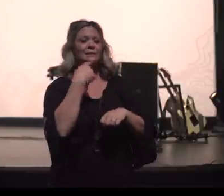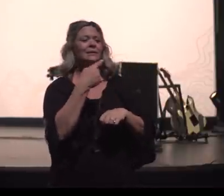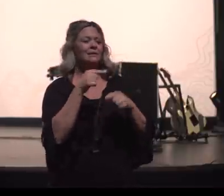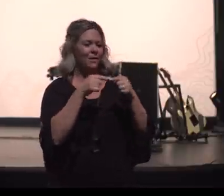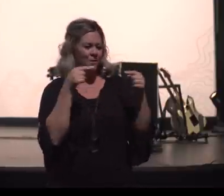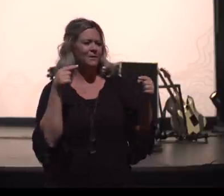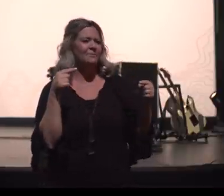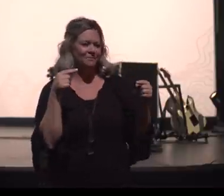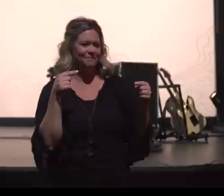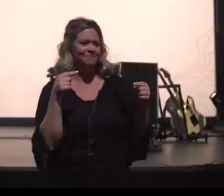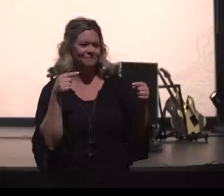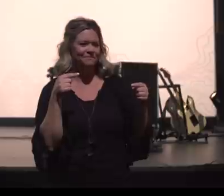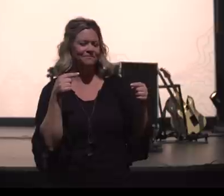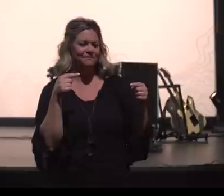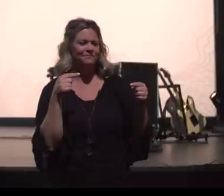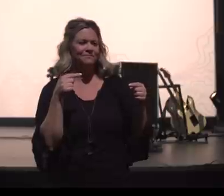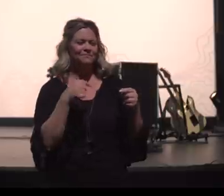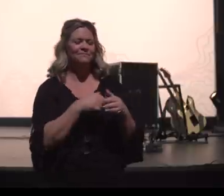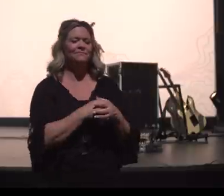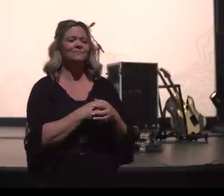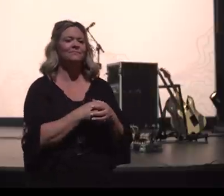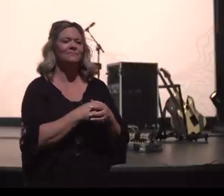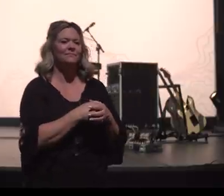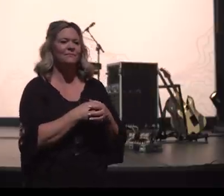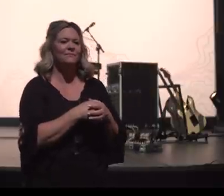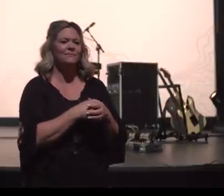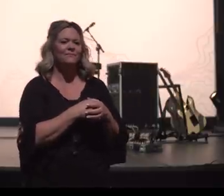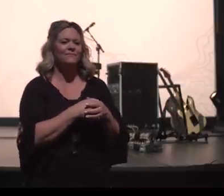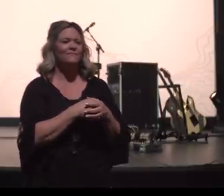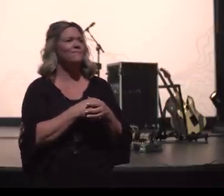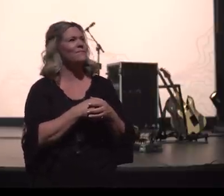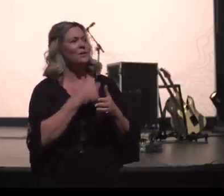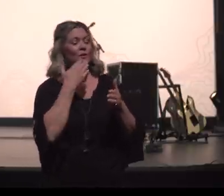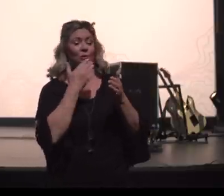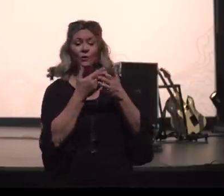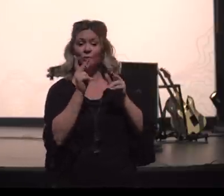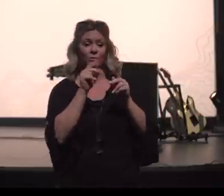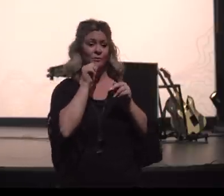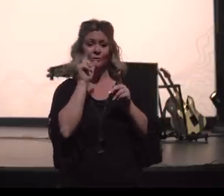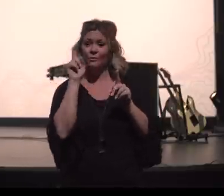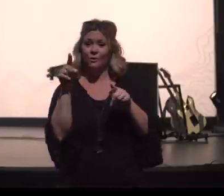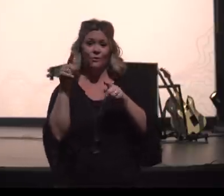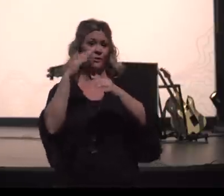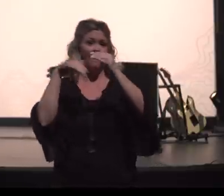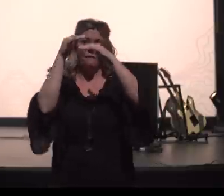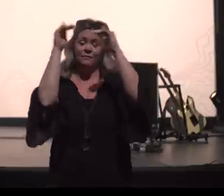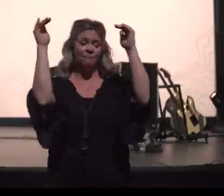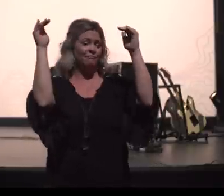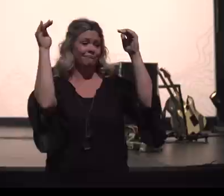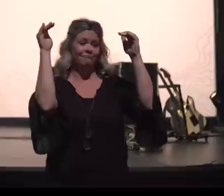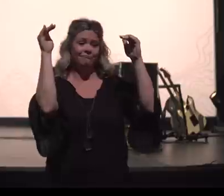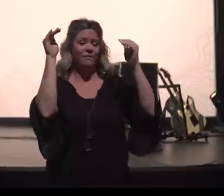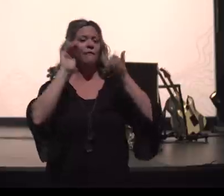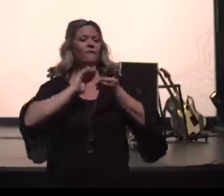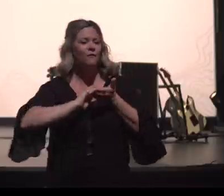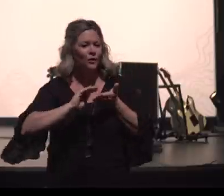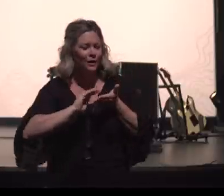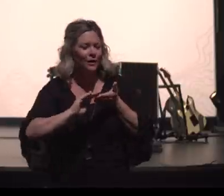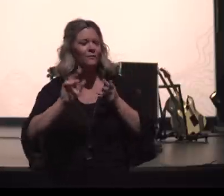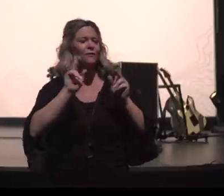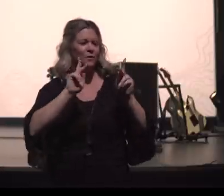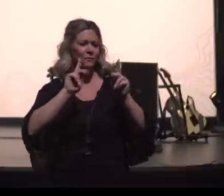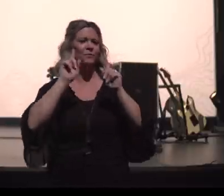opposite? I say it this way sometimes. Just let this sink in. Good people don't go to heaven. Forgiven people